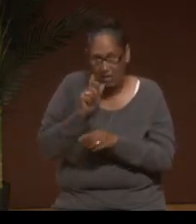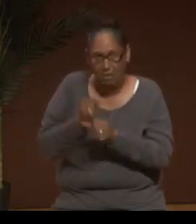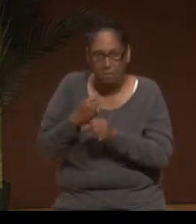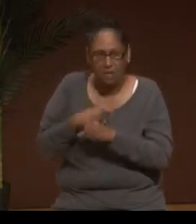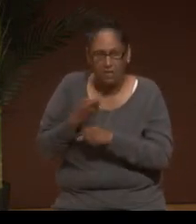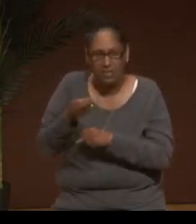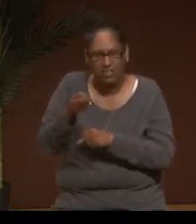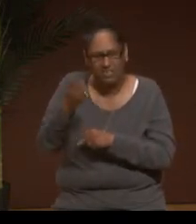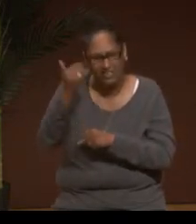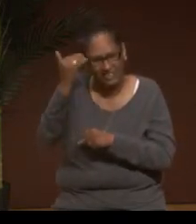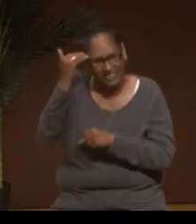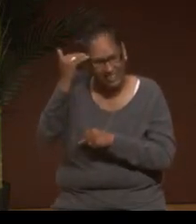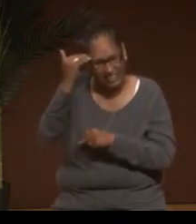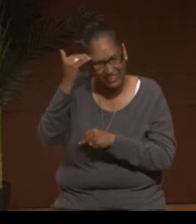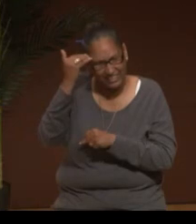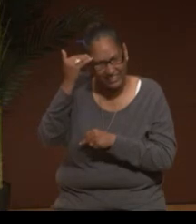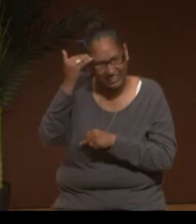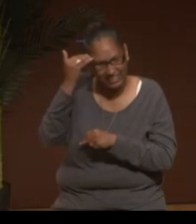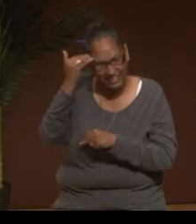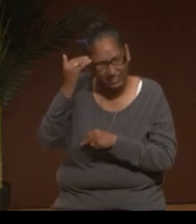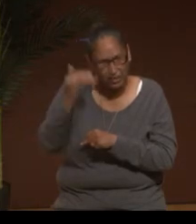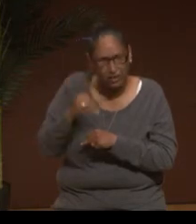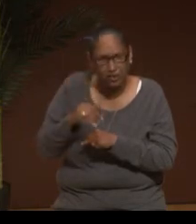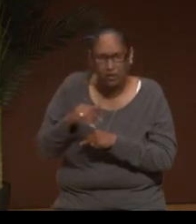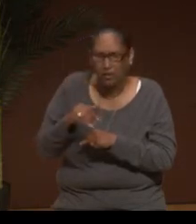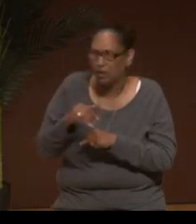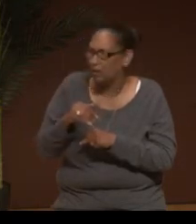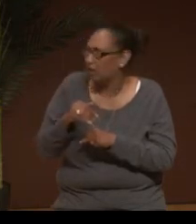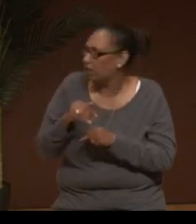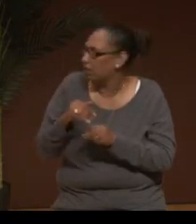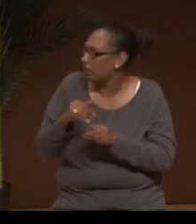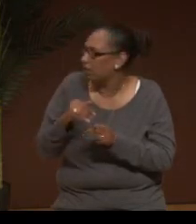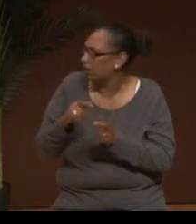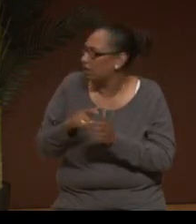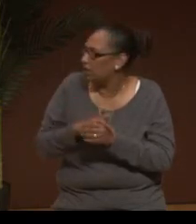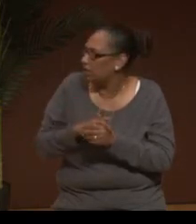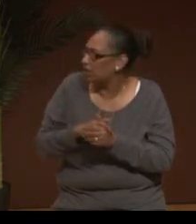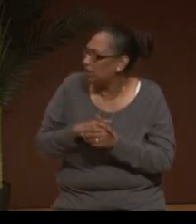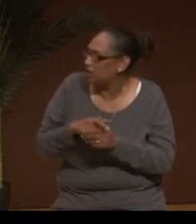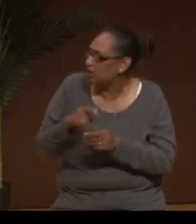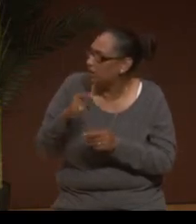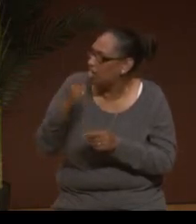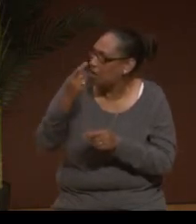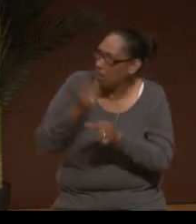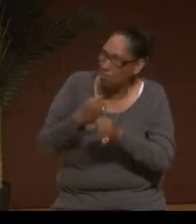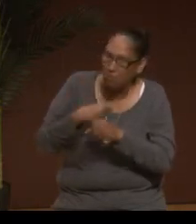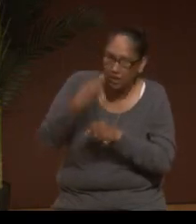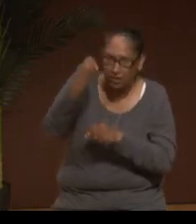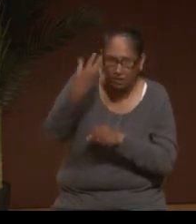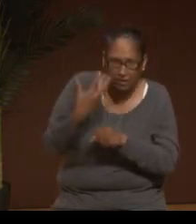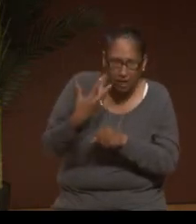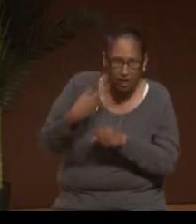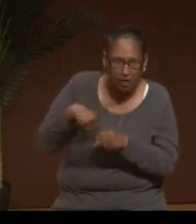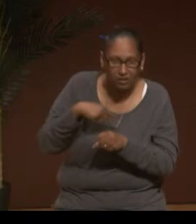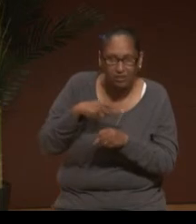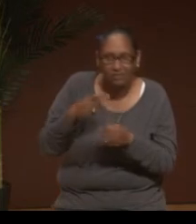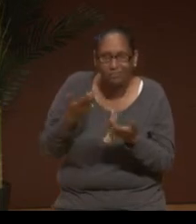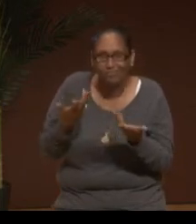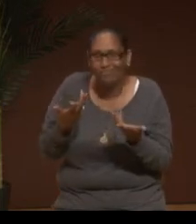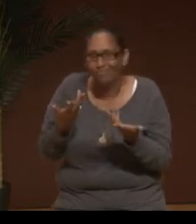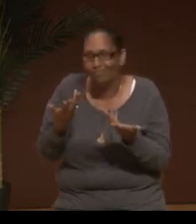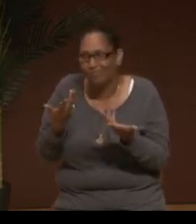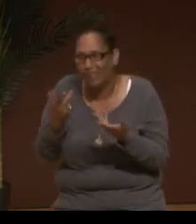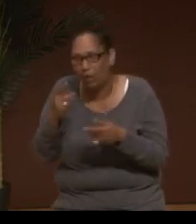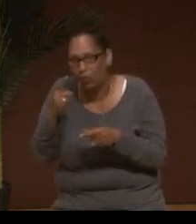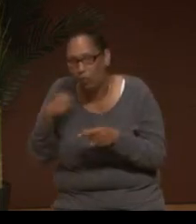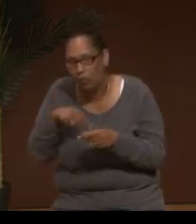sense. And so in this regard, then, I think these discussions of indigenous DNA may tell us more about how we think